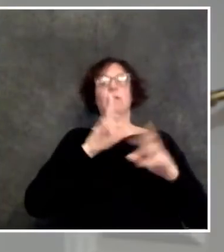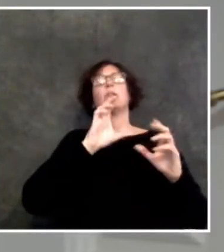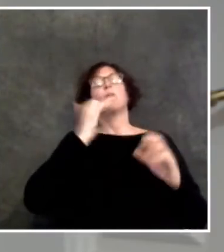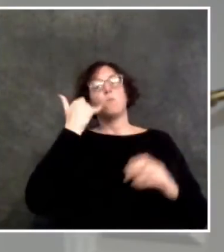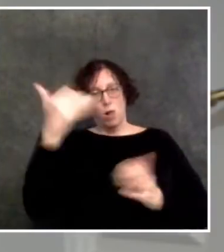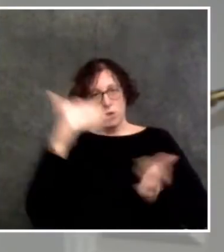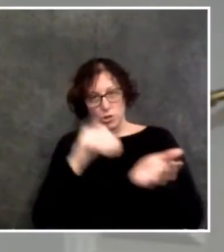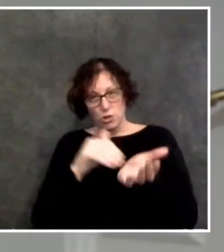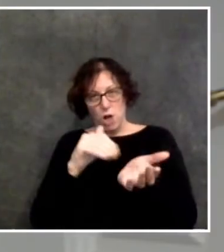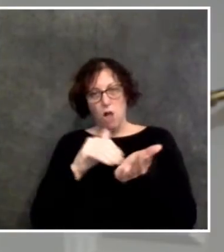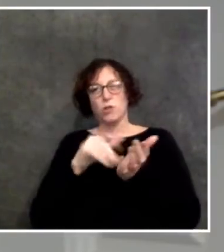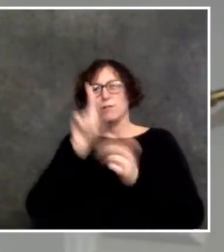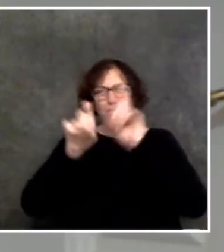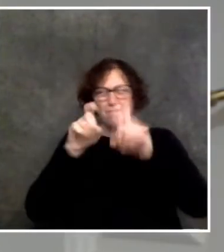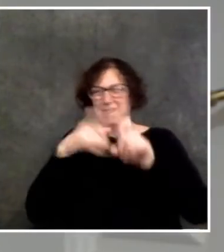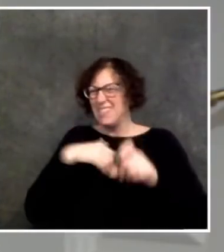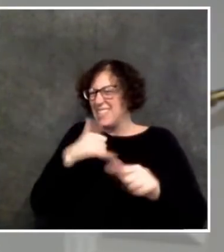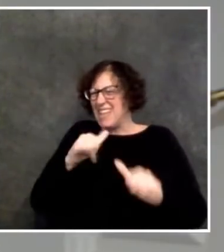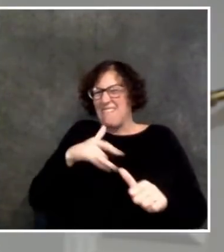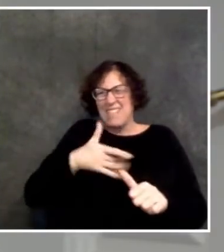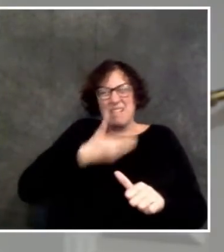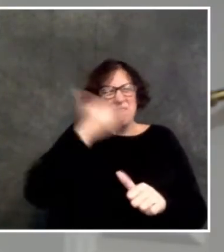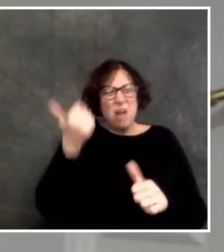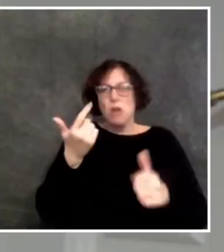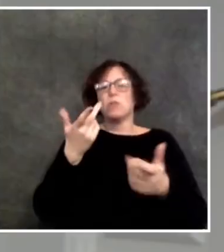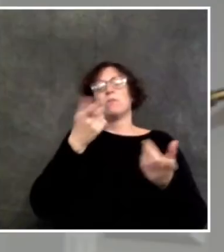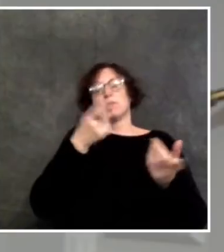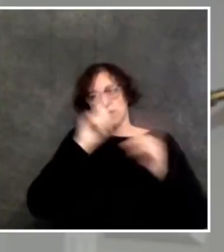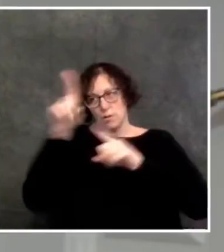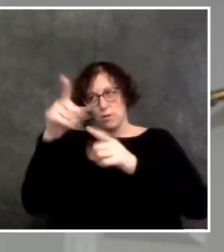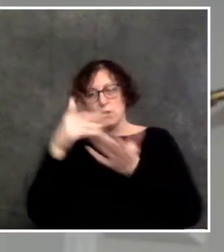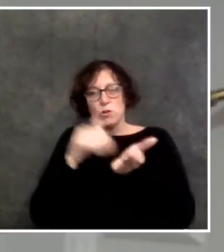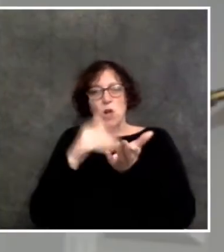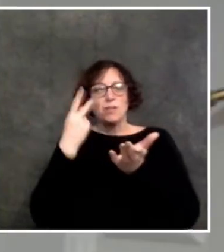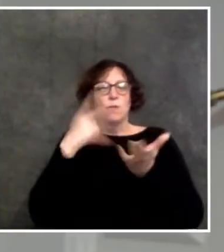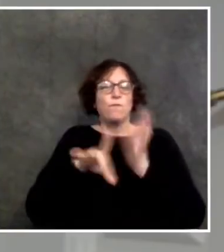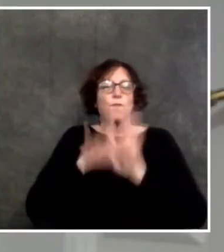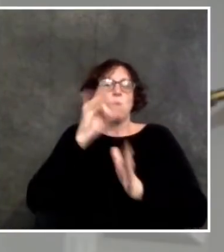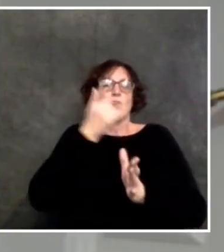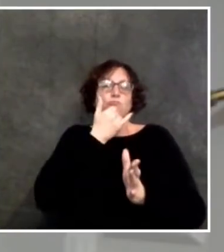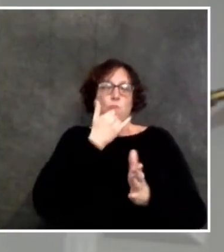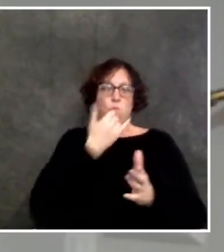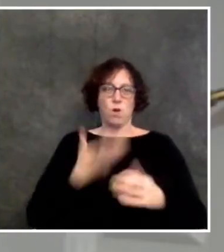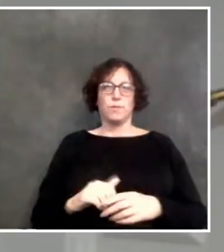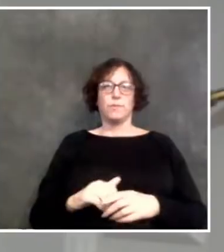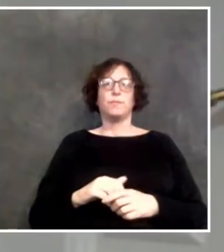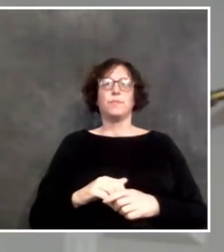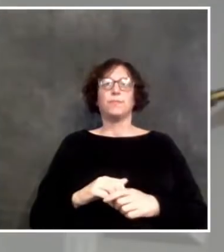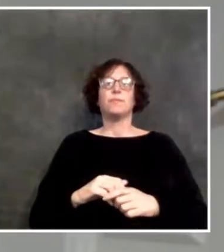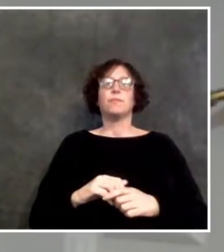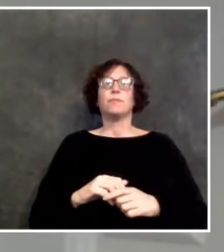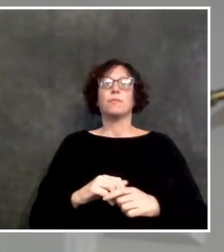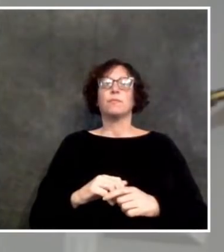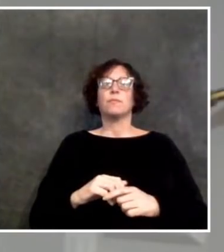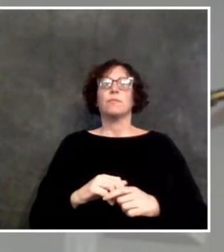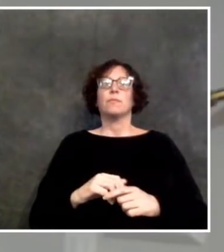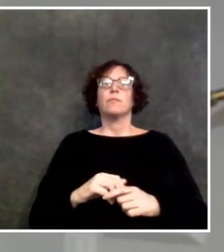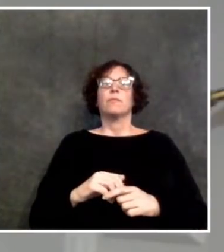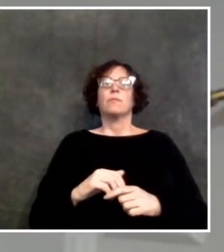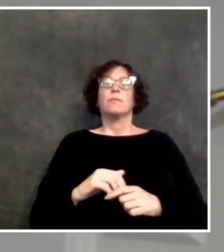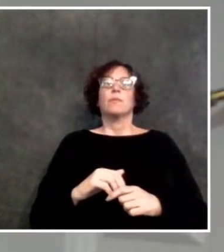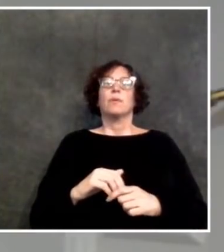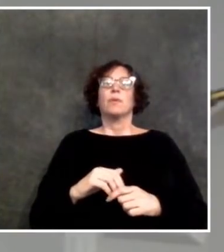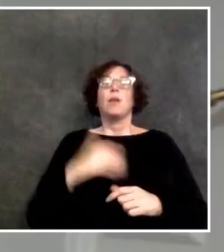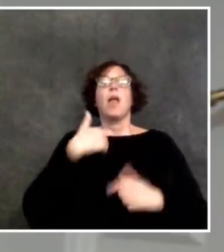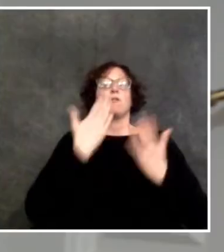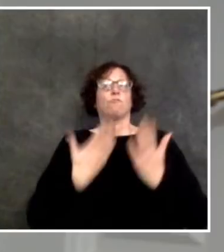place are to slow the transmission and reduce the burden on healthcare